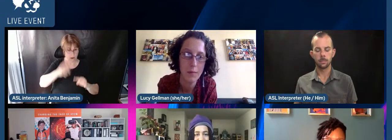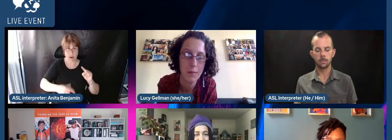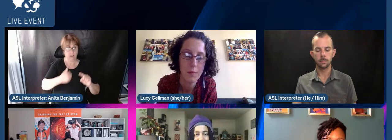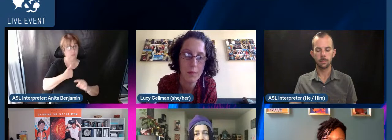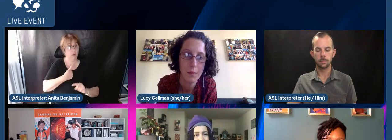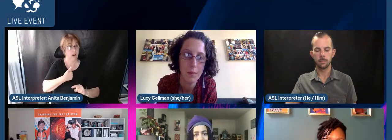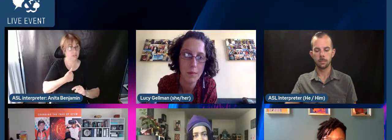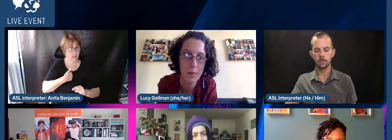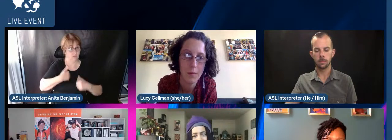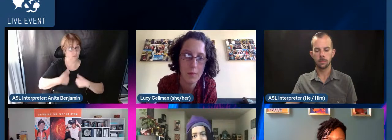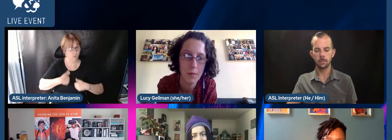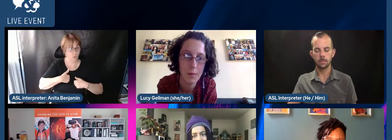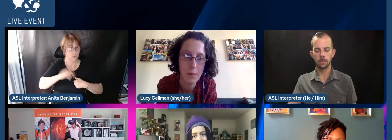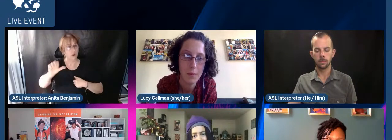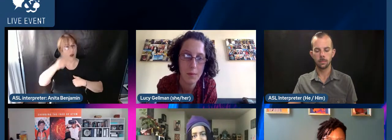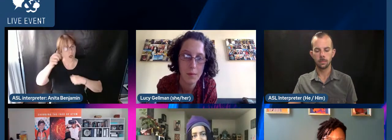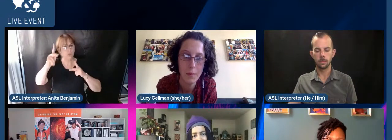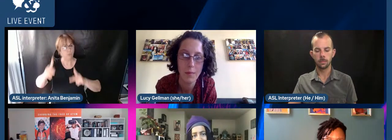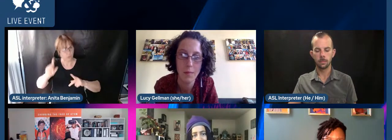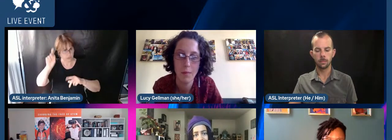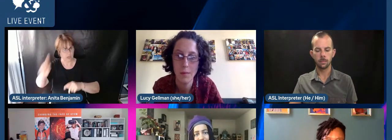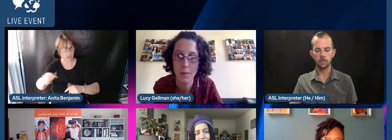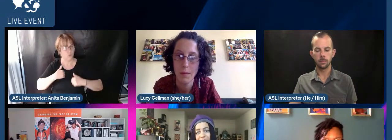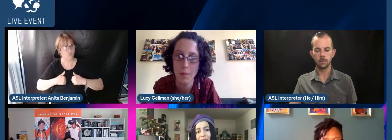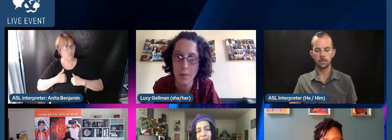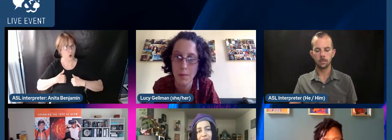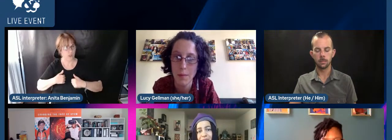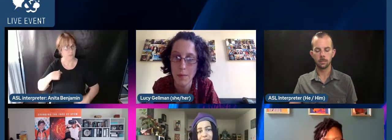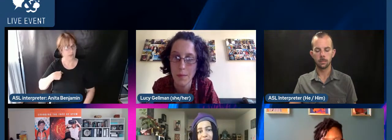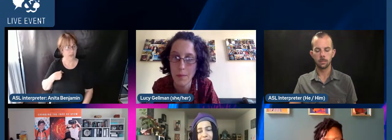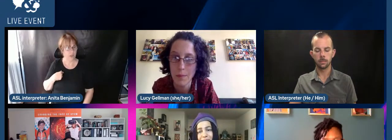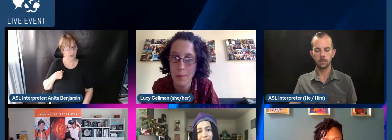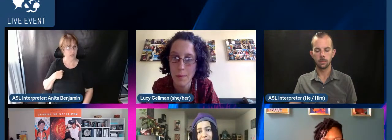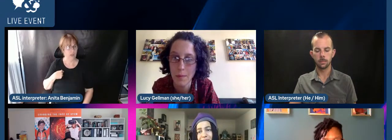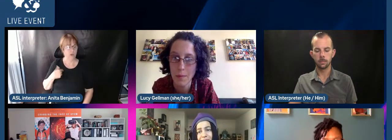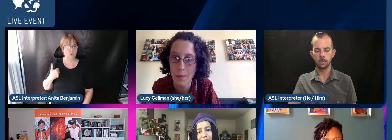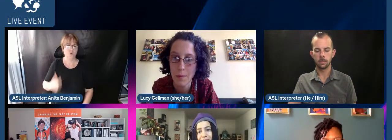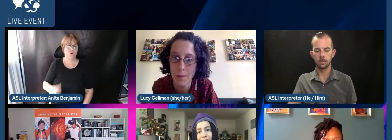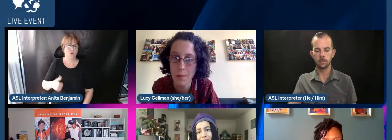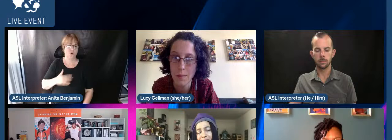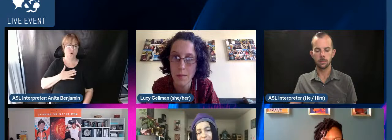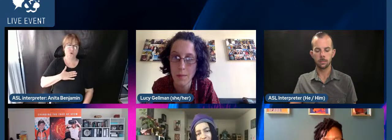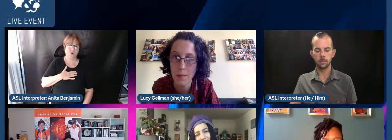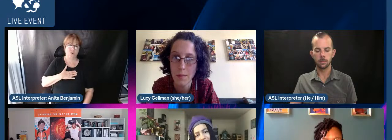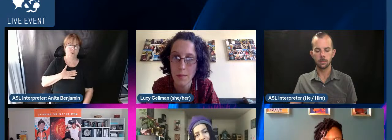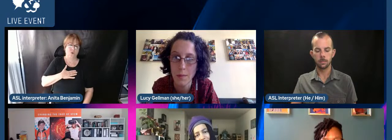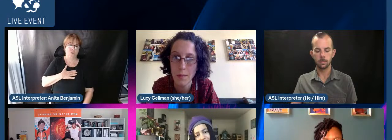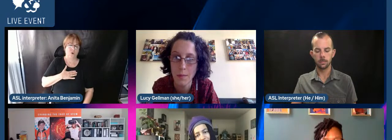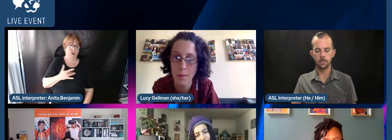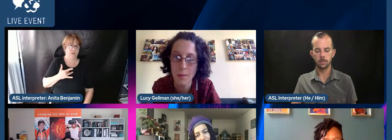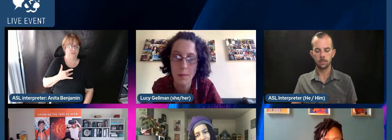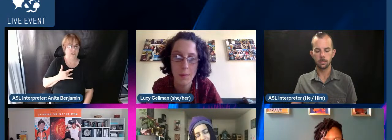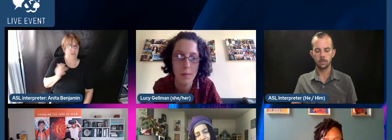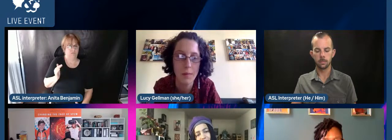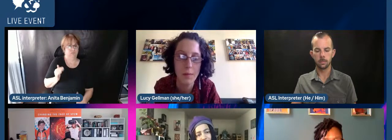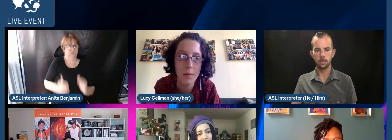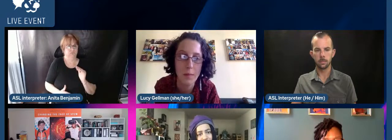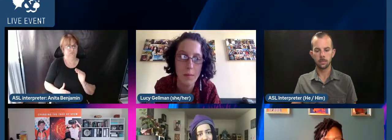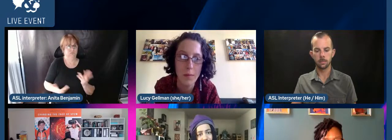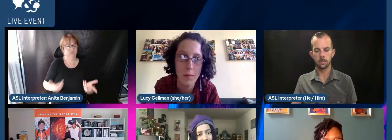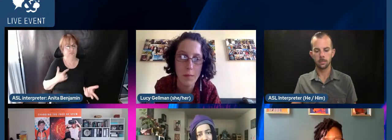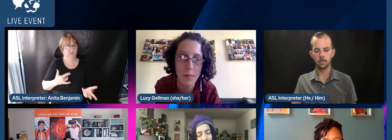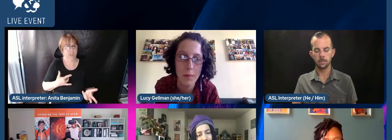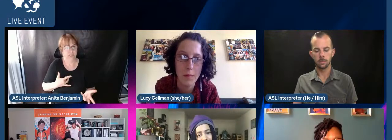violating that could be with the kindest person, right? Somebody that's there to take care of you.